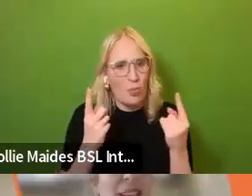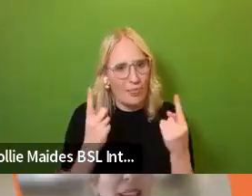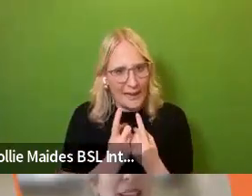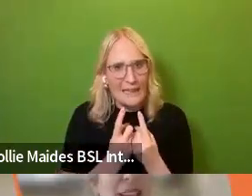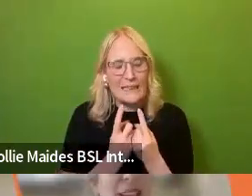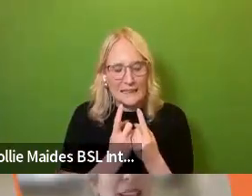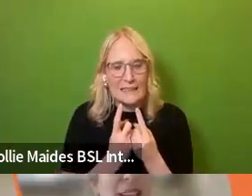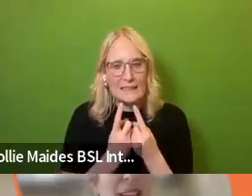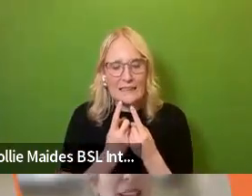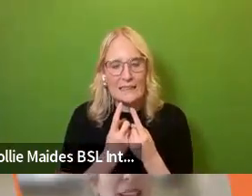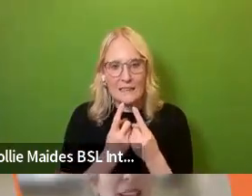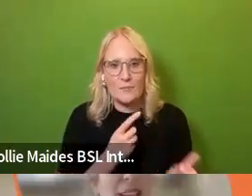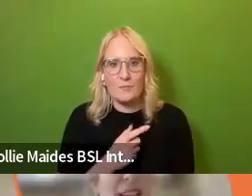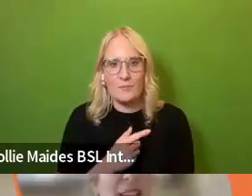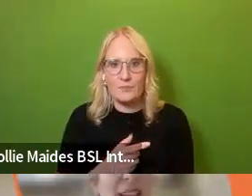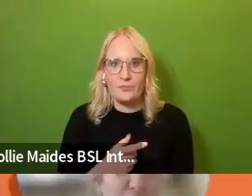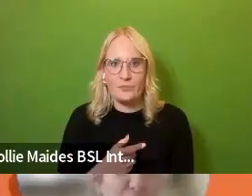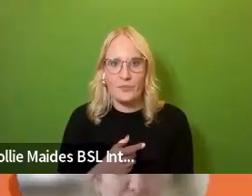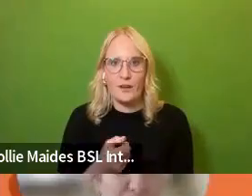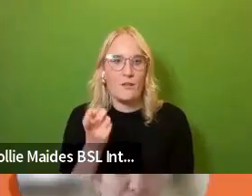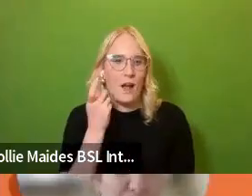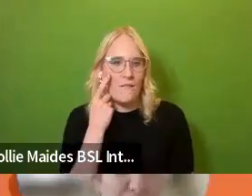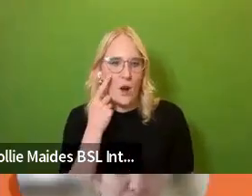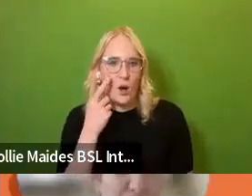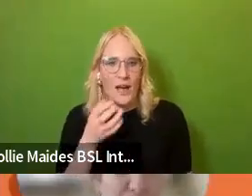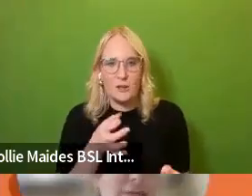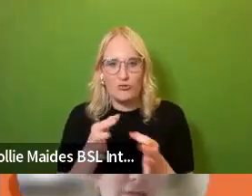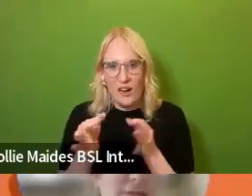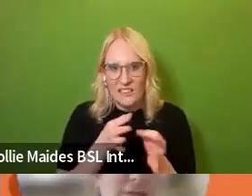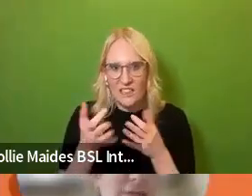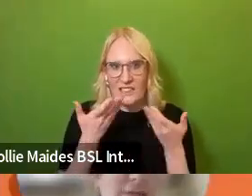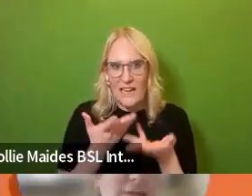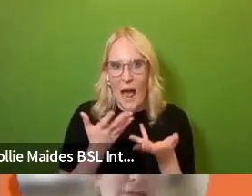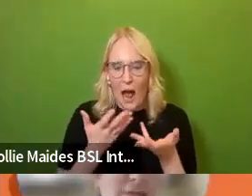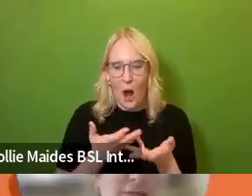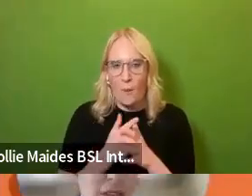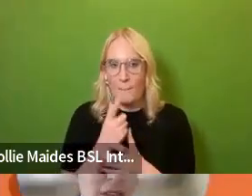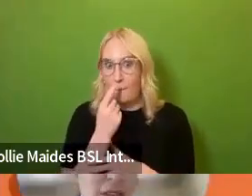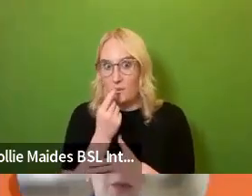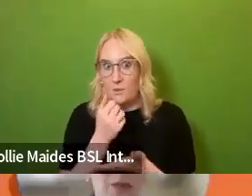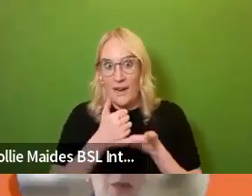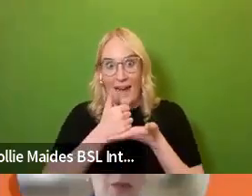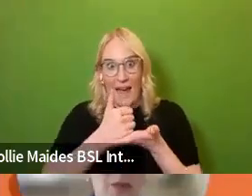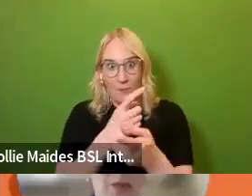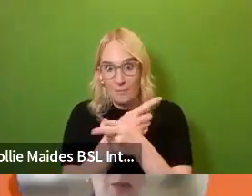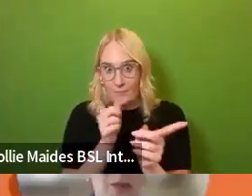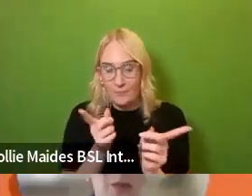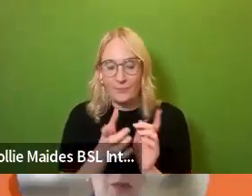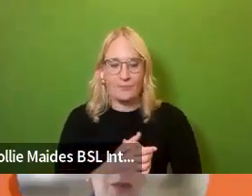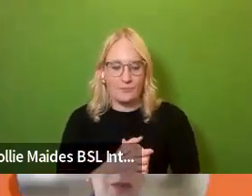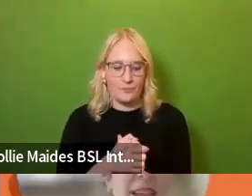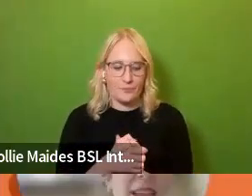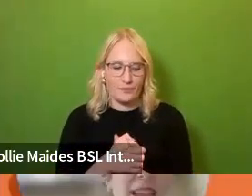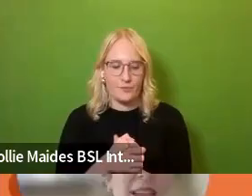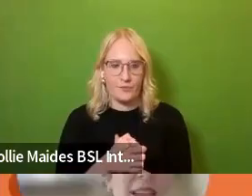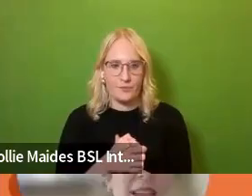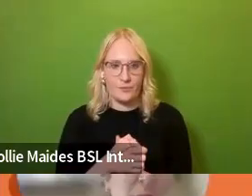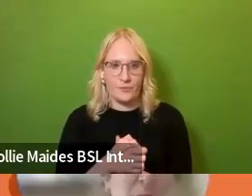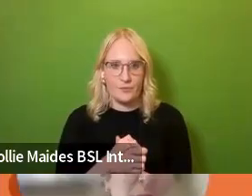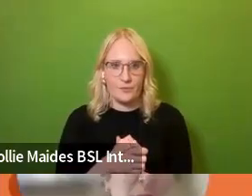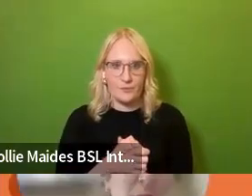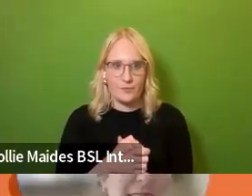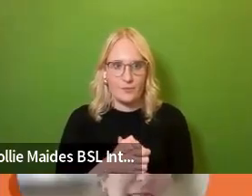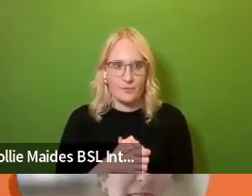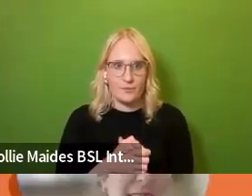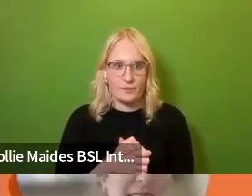So let's think about then some strategies that possibly could help. So again, it's about